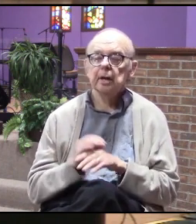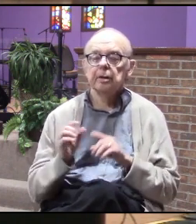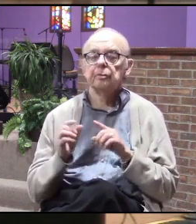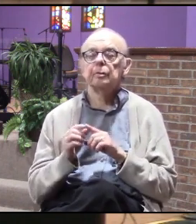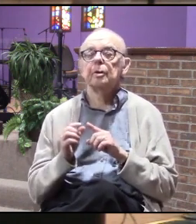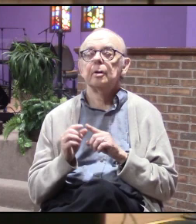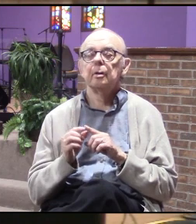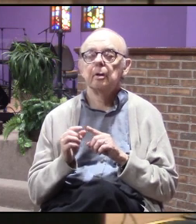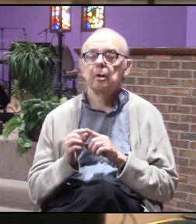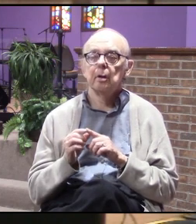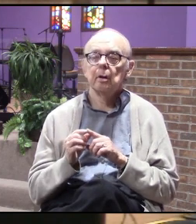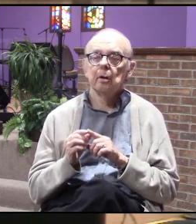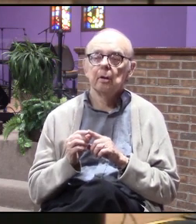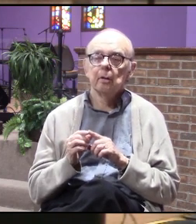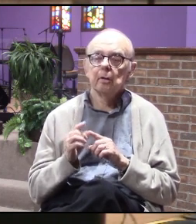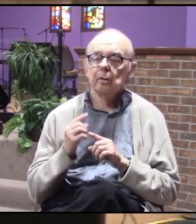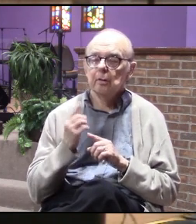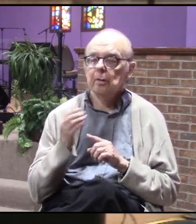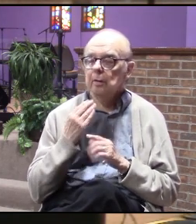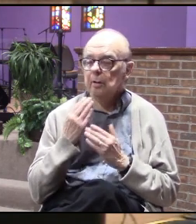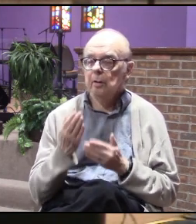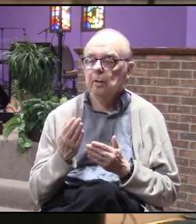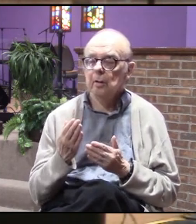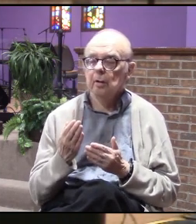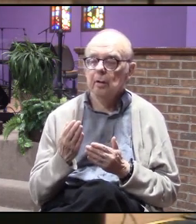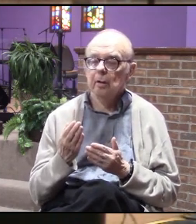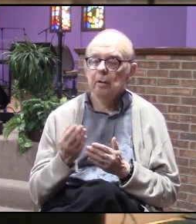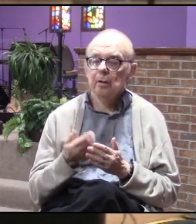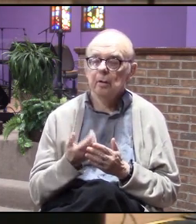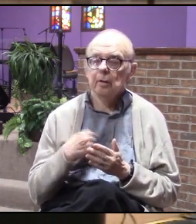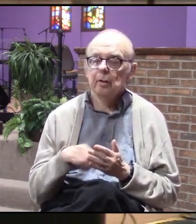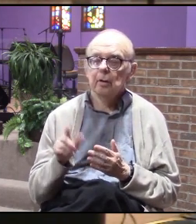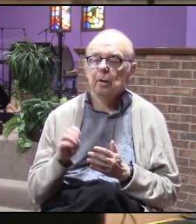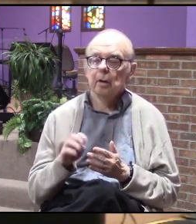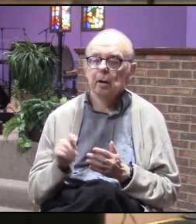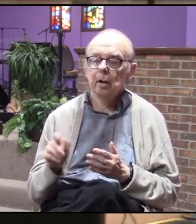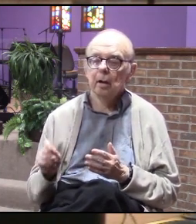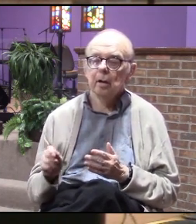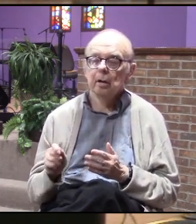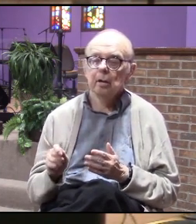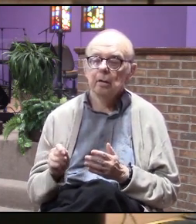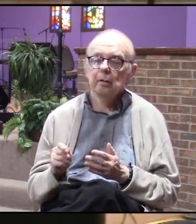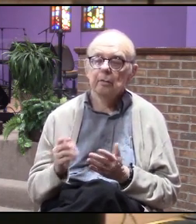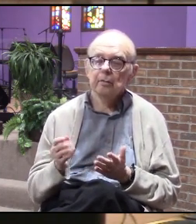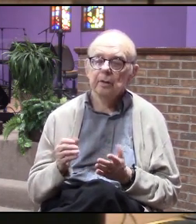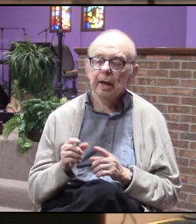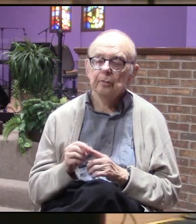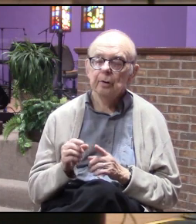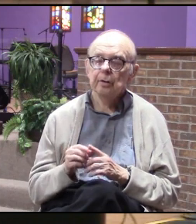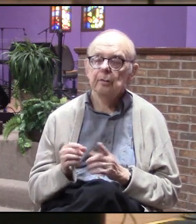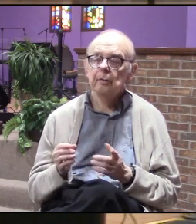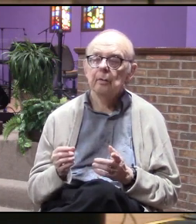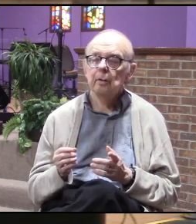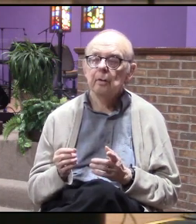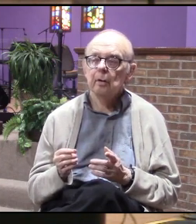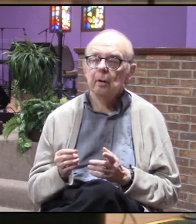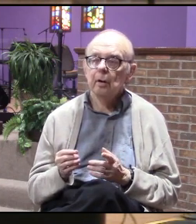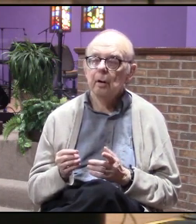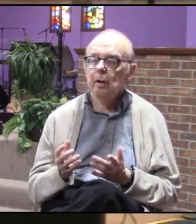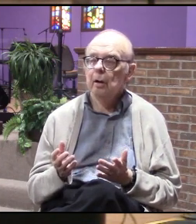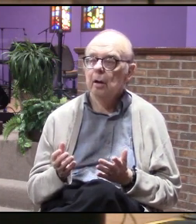word for gratitude stems from the Latin word called gratia. Okay?